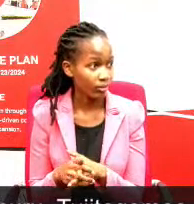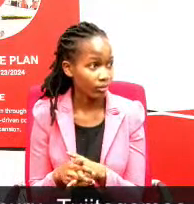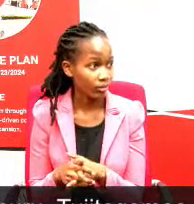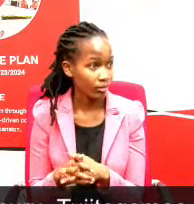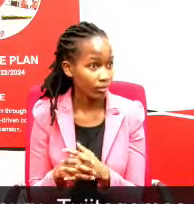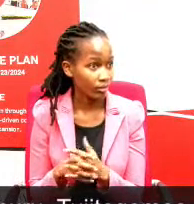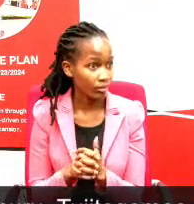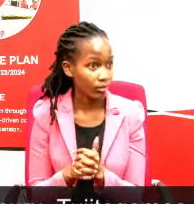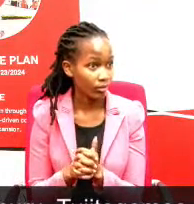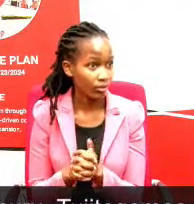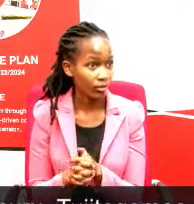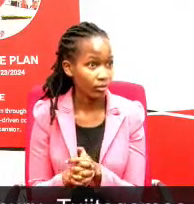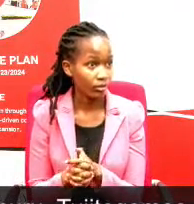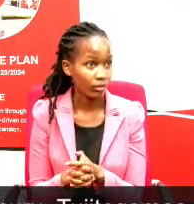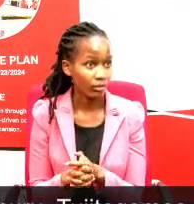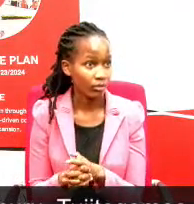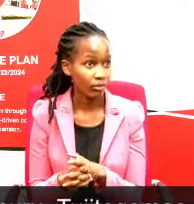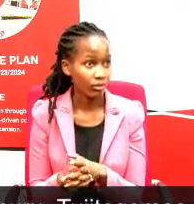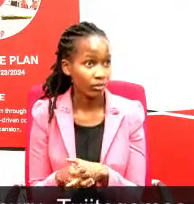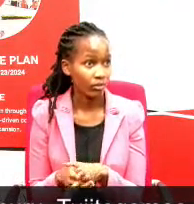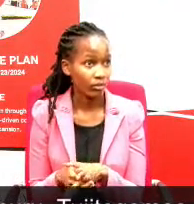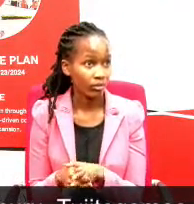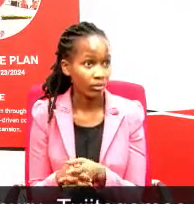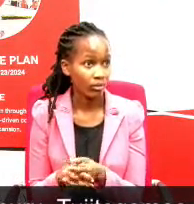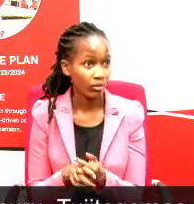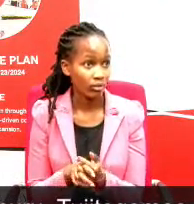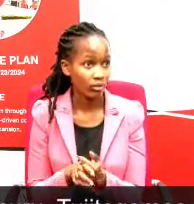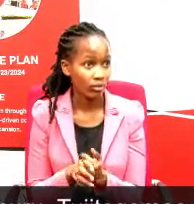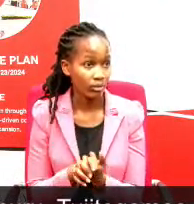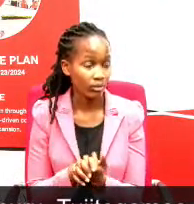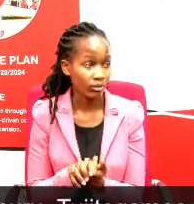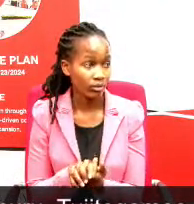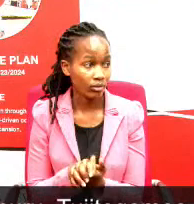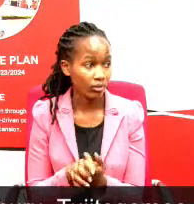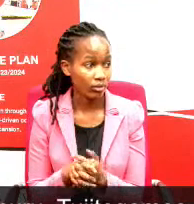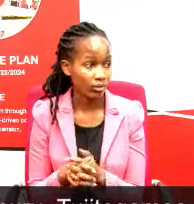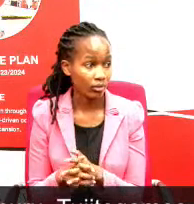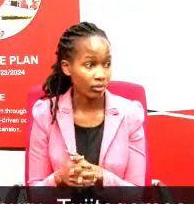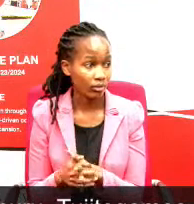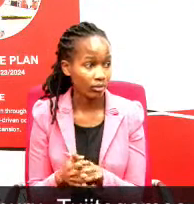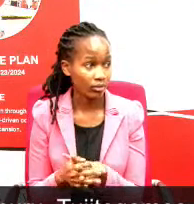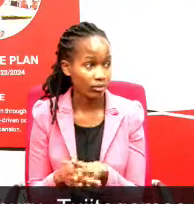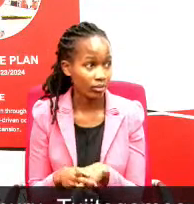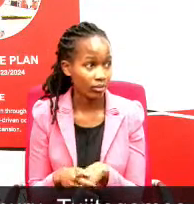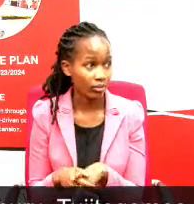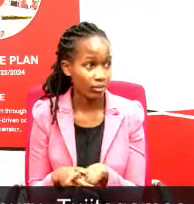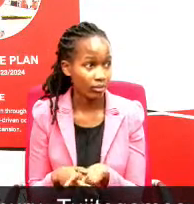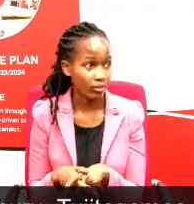Thank you. Thank you very much.